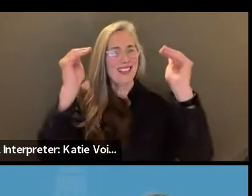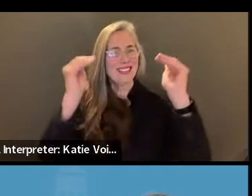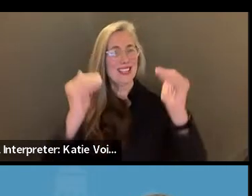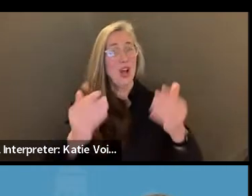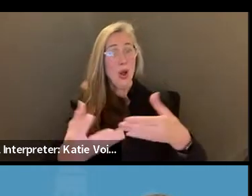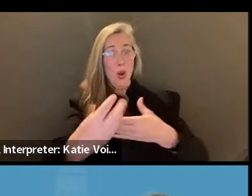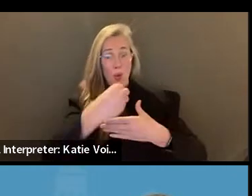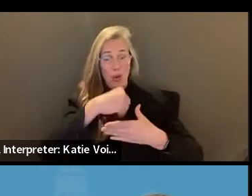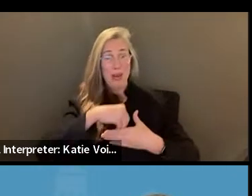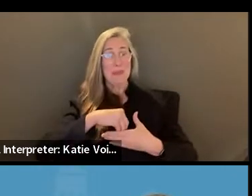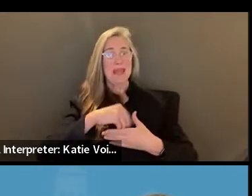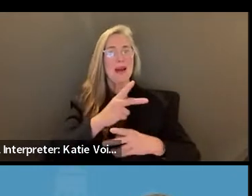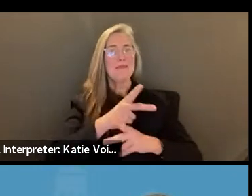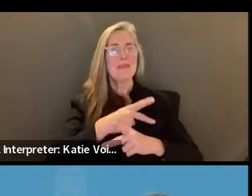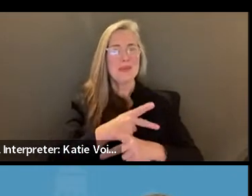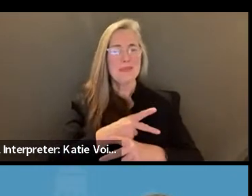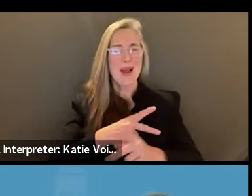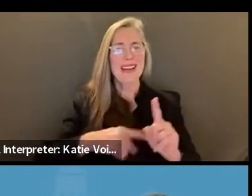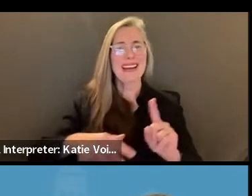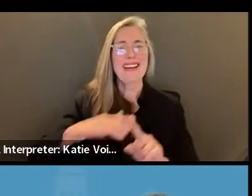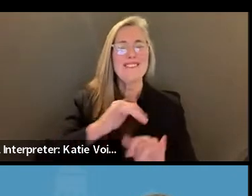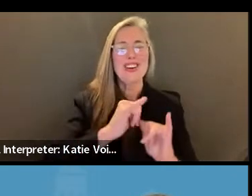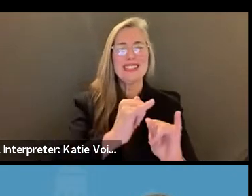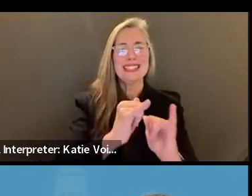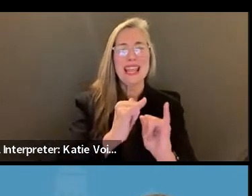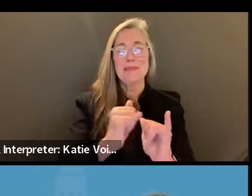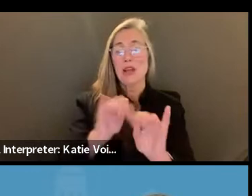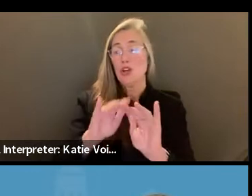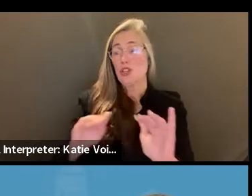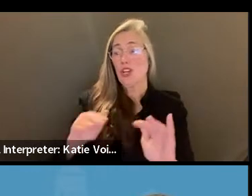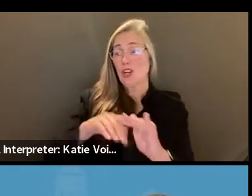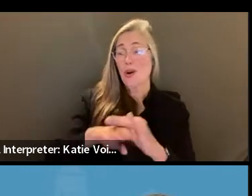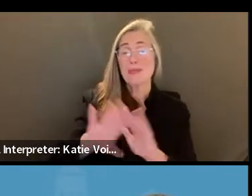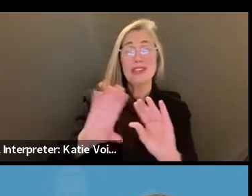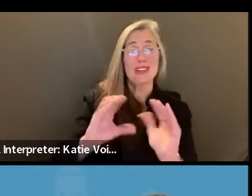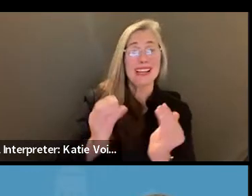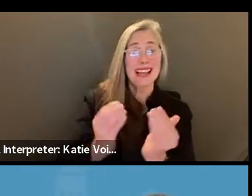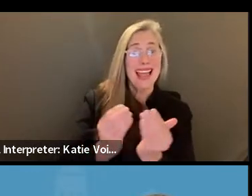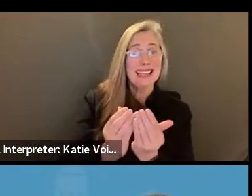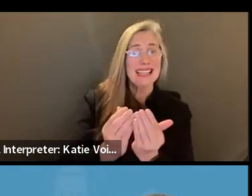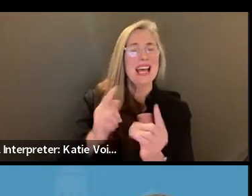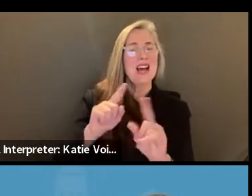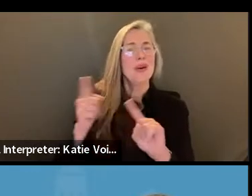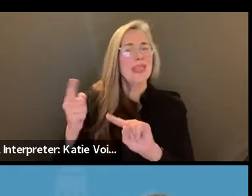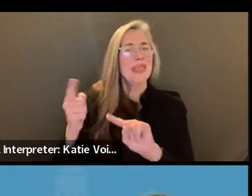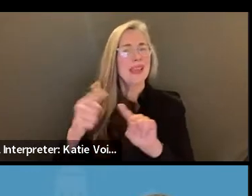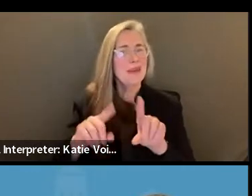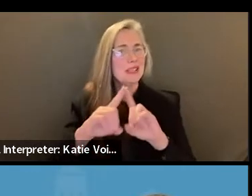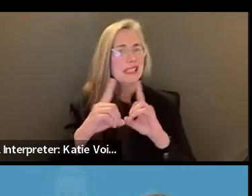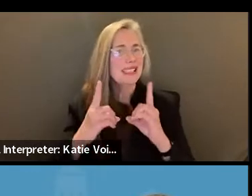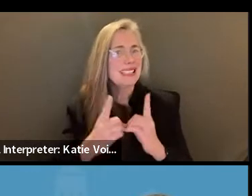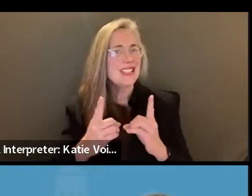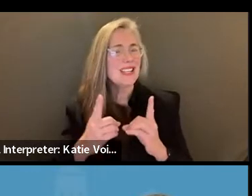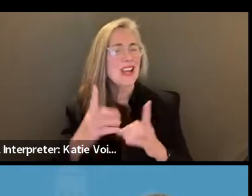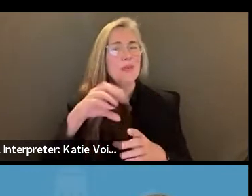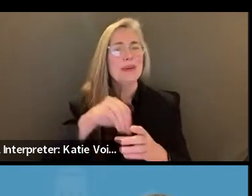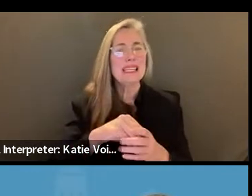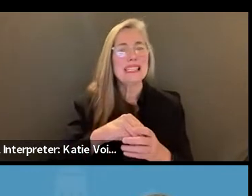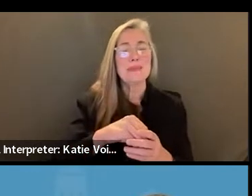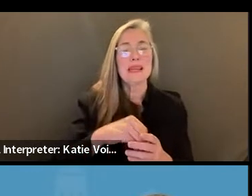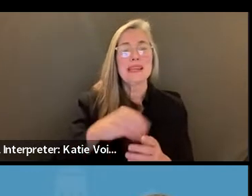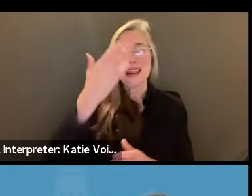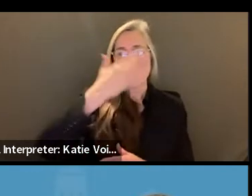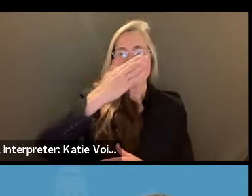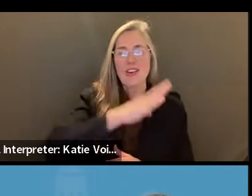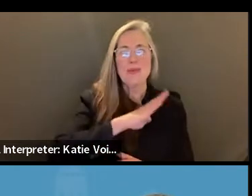our environment that we're creating. So when kids come into our classrooms, when they come into the district, when they come and participate before the board, you can sense